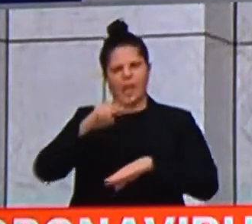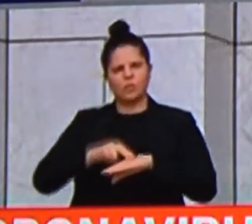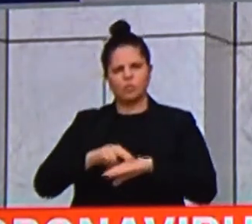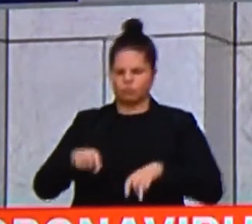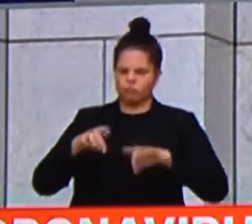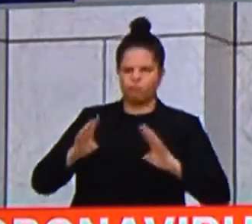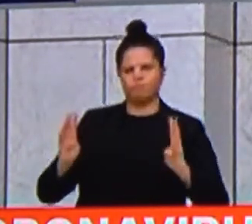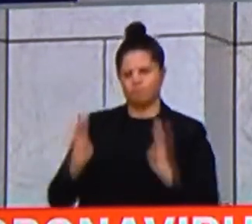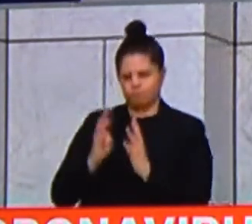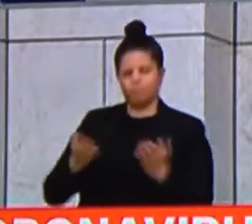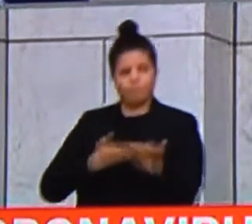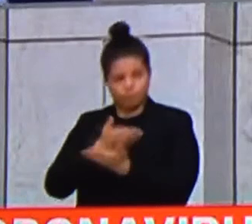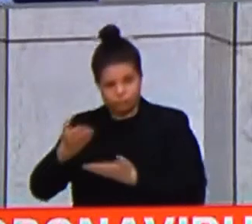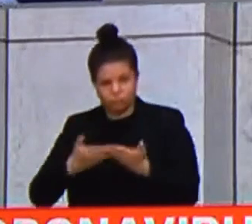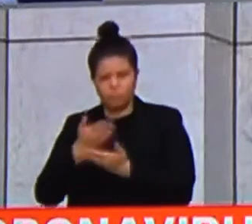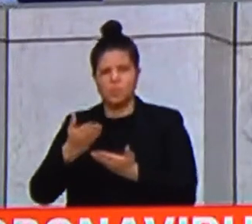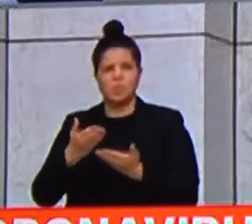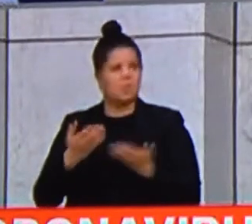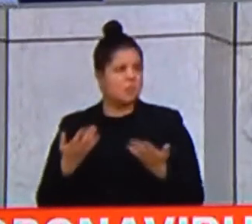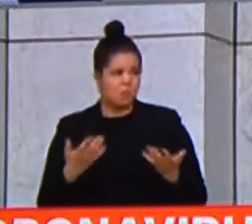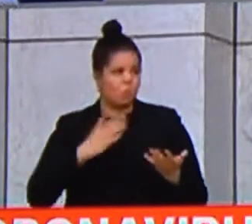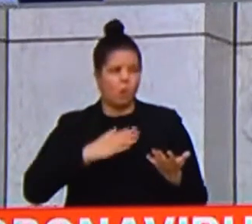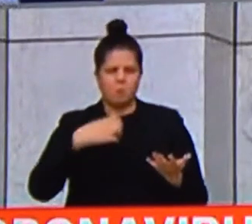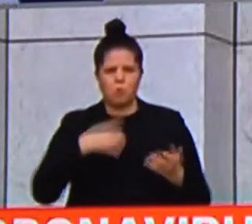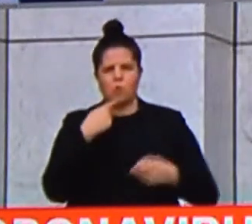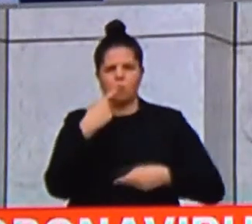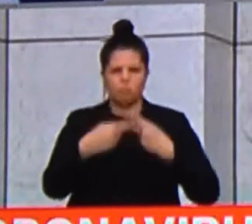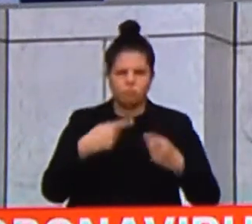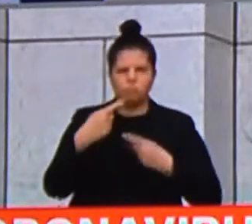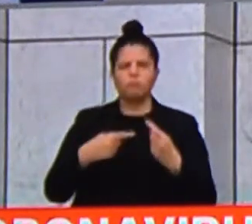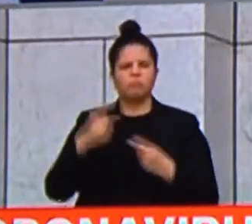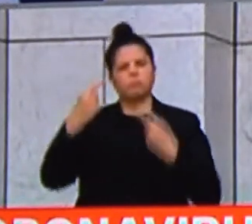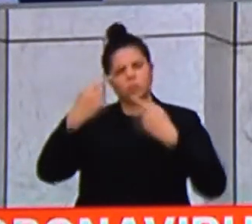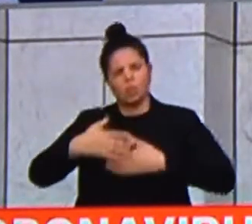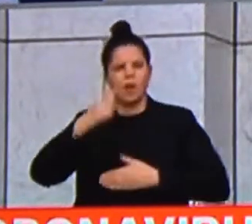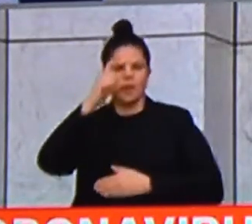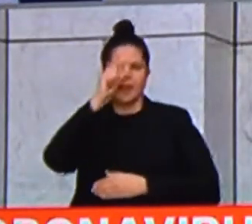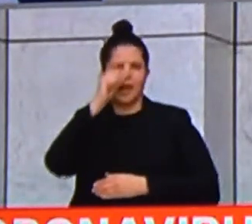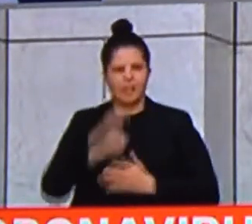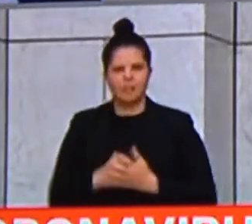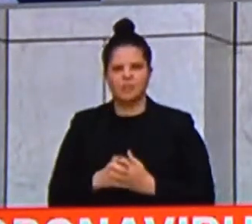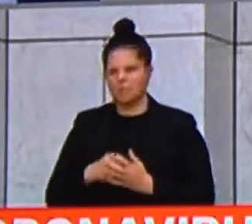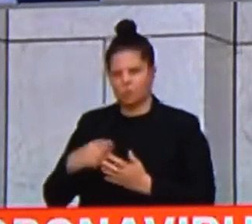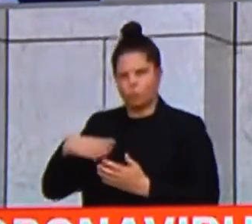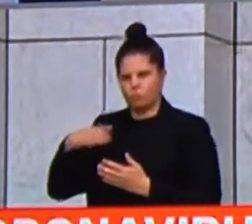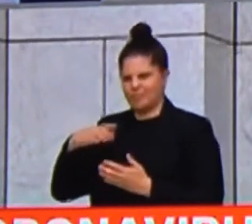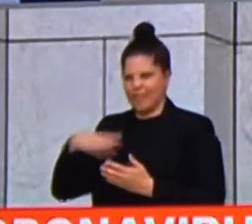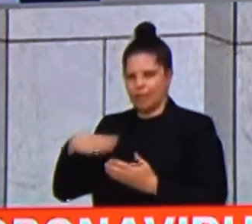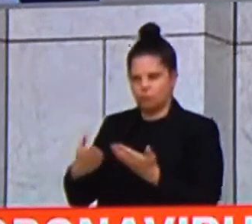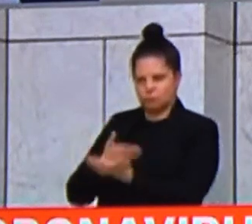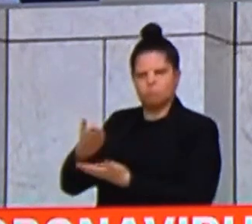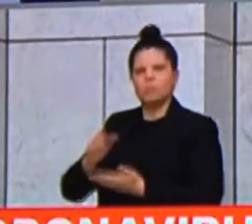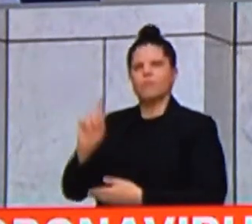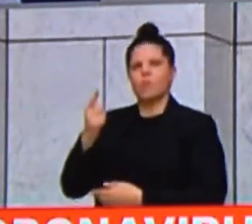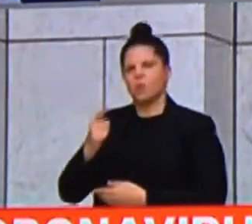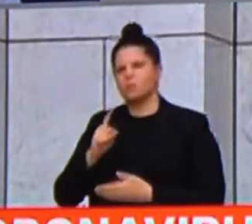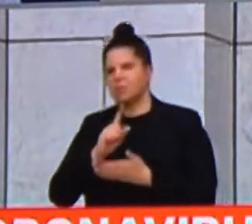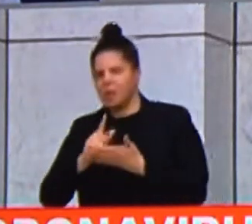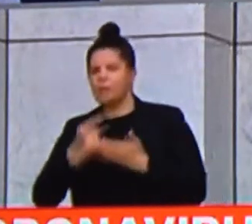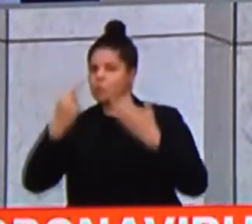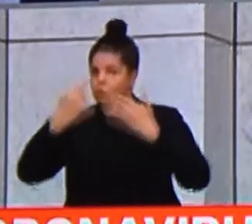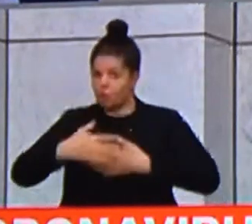point, that's why this is so important. Australia right now, this is why I was so thankful on Friday that we had seen